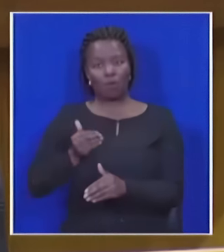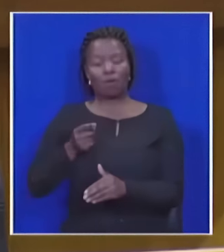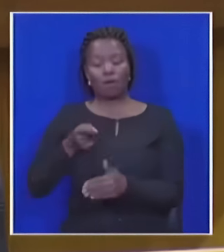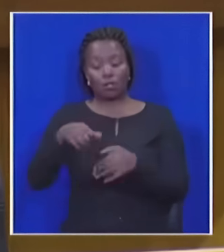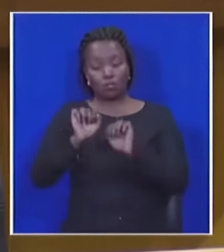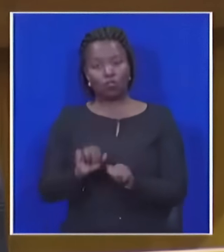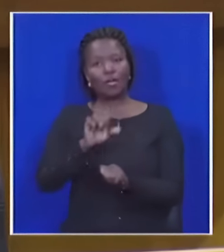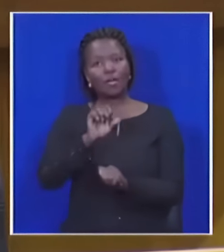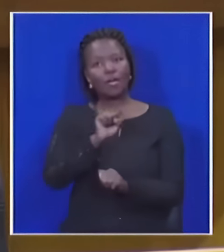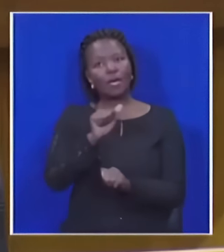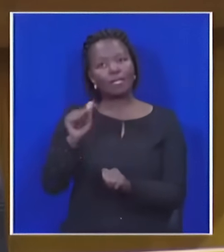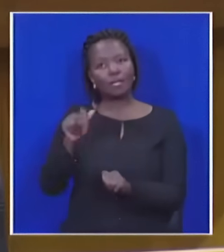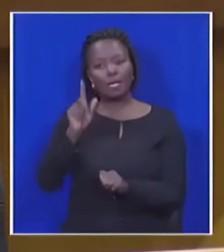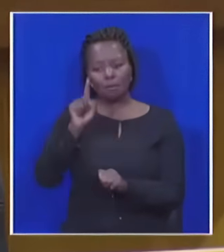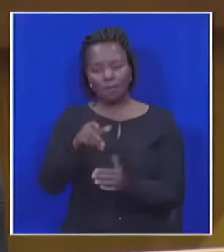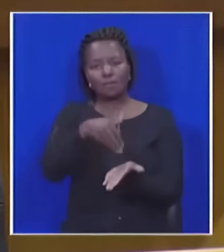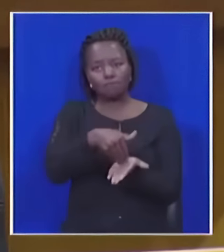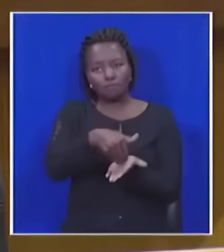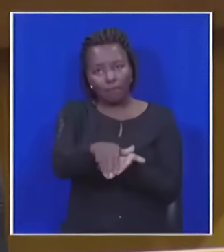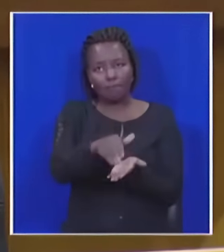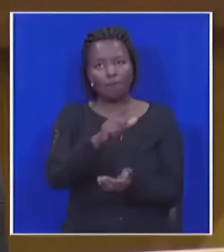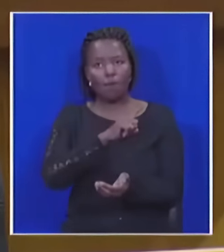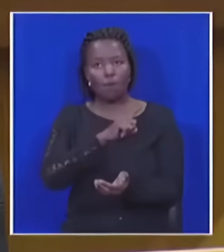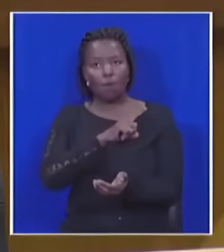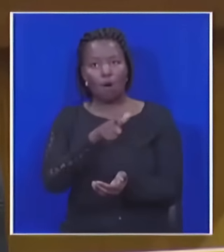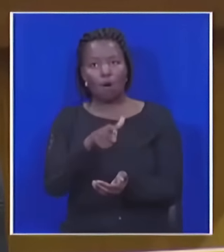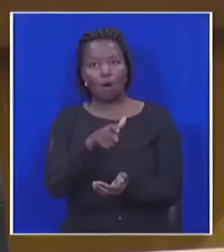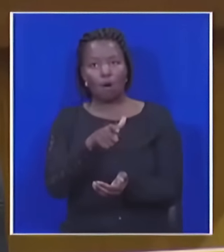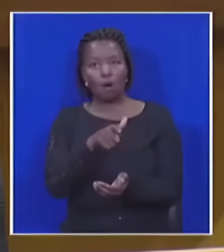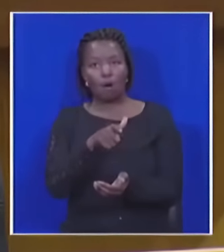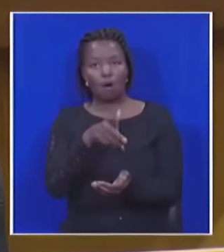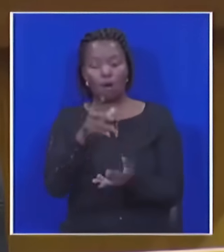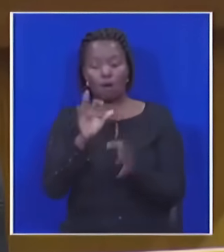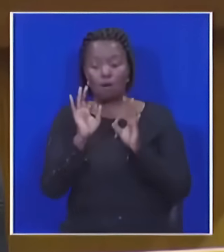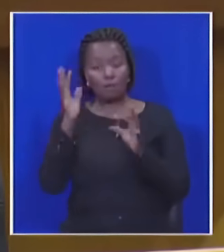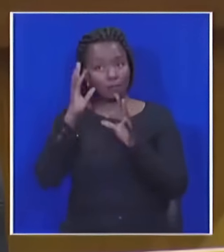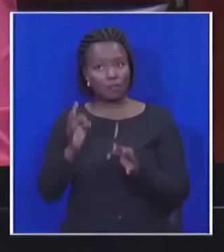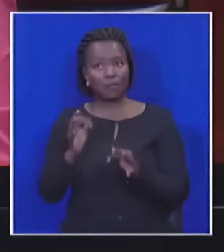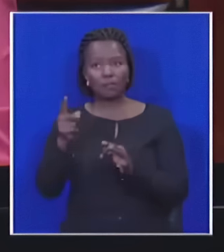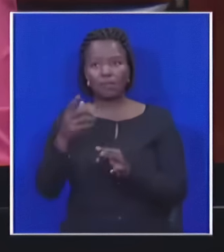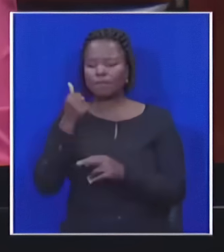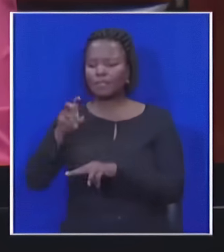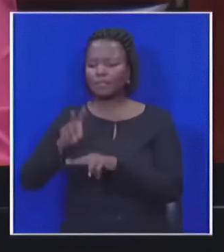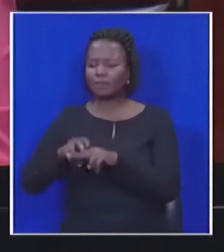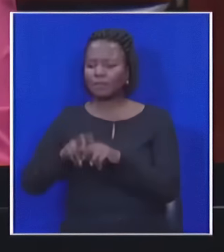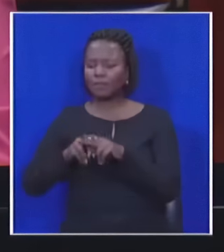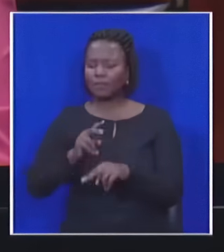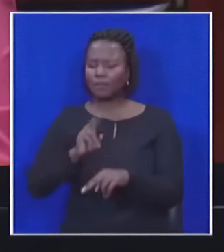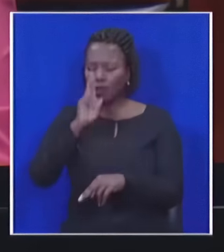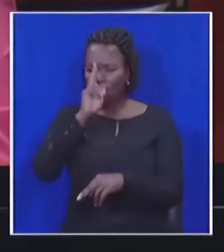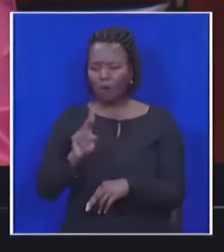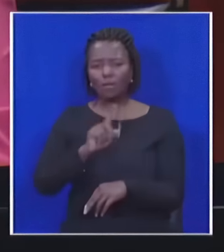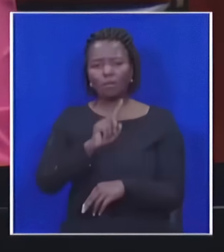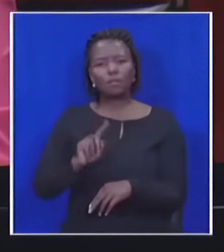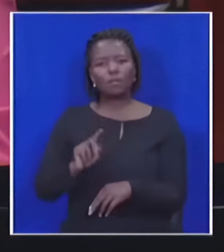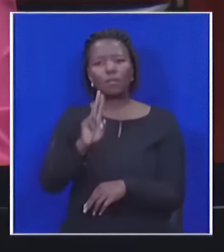of SAA board must be reversed because it was not a rational decision. Please take your seat. Honorable Zulu, what are you rising on?